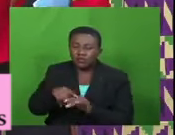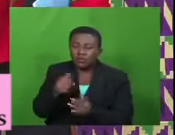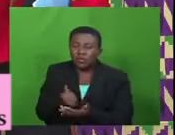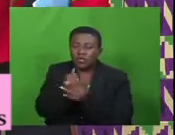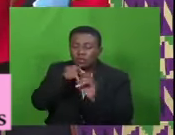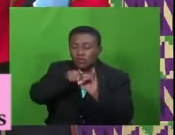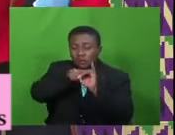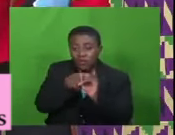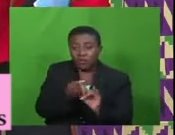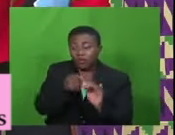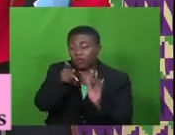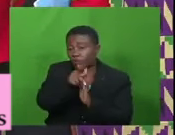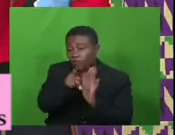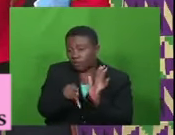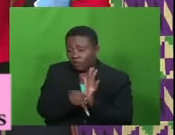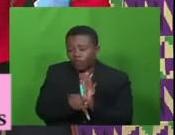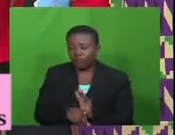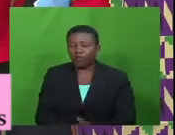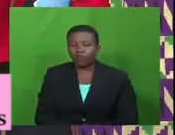policy.